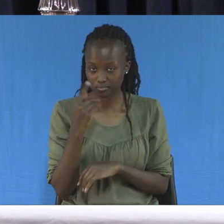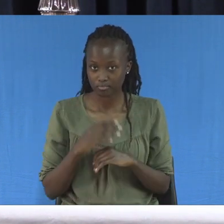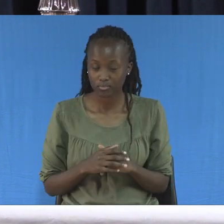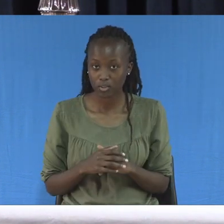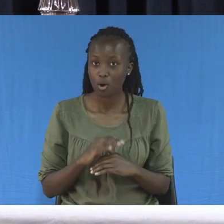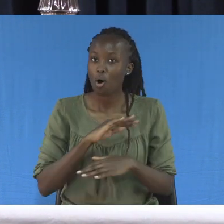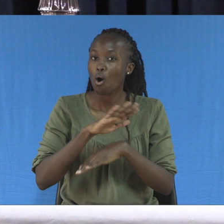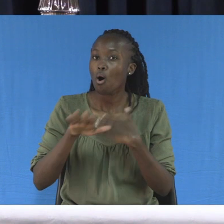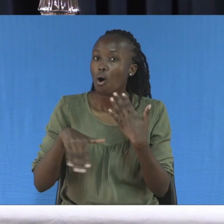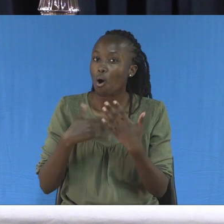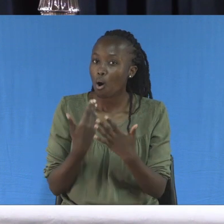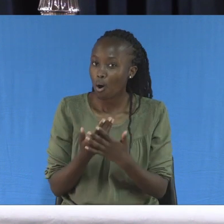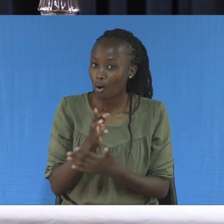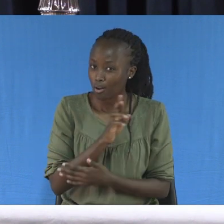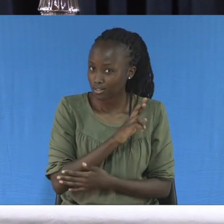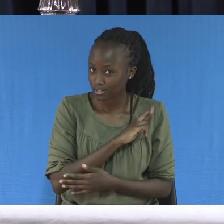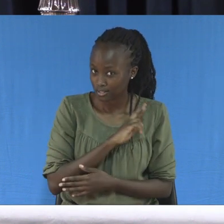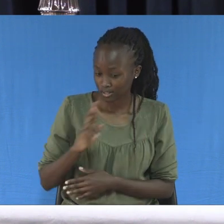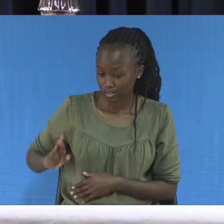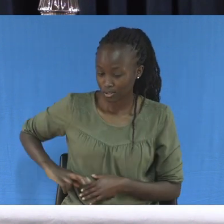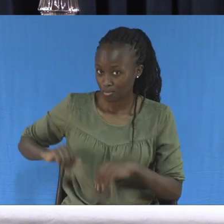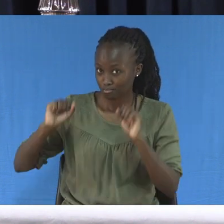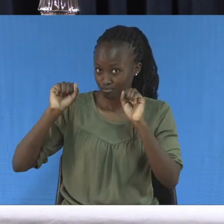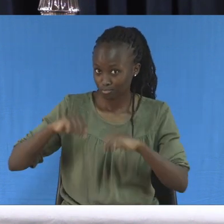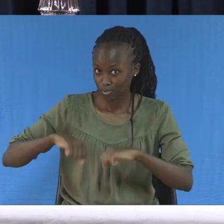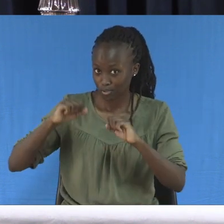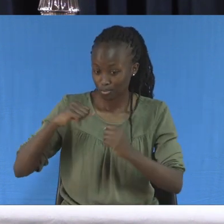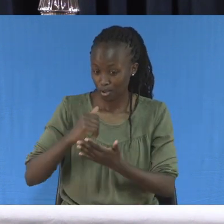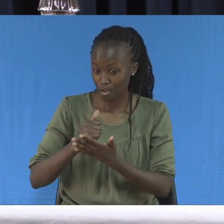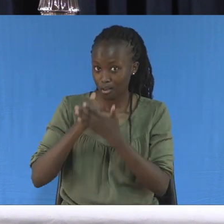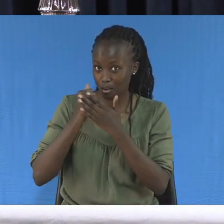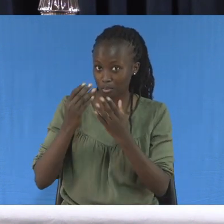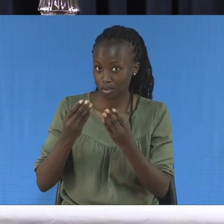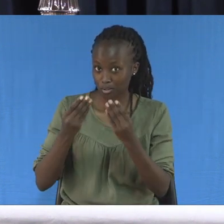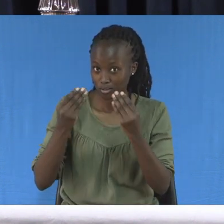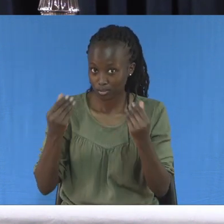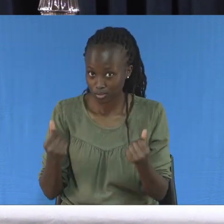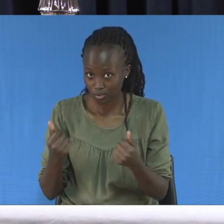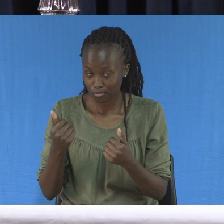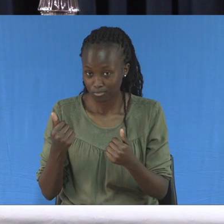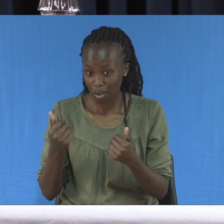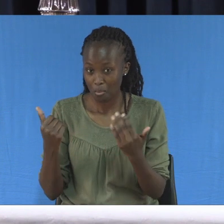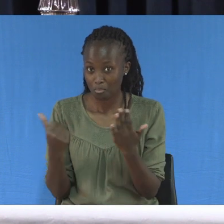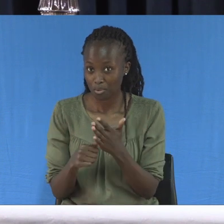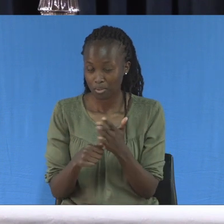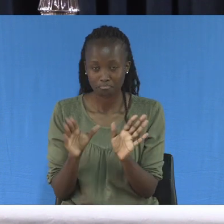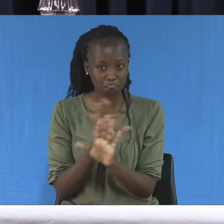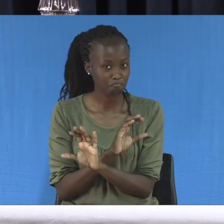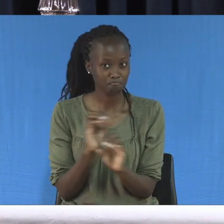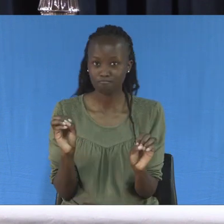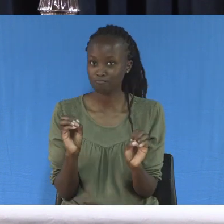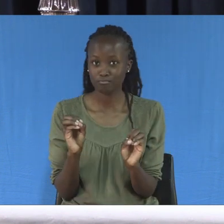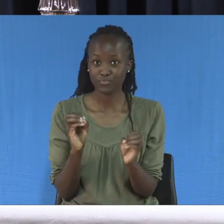Not all religions can help to solve misfortunes.